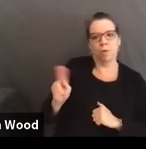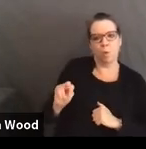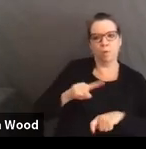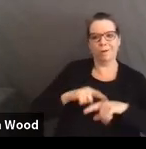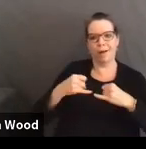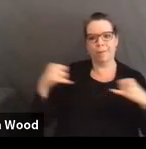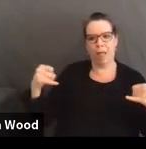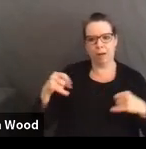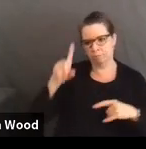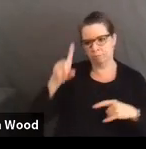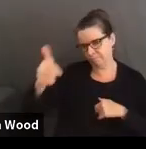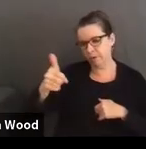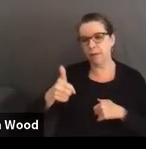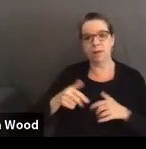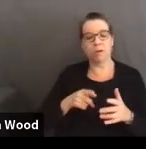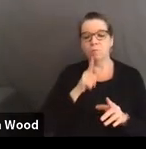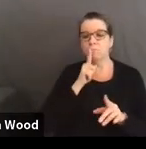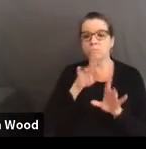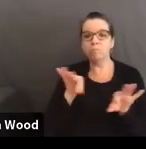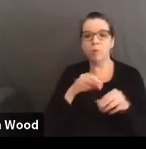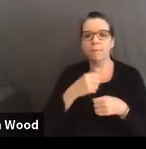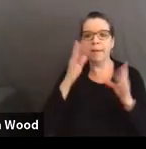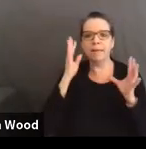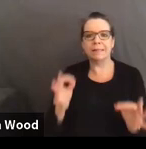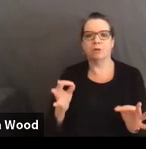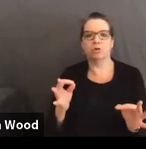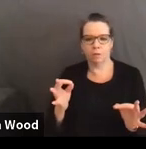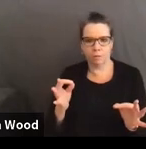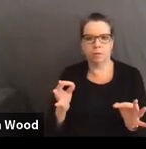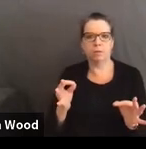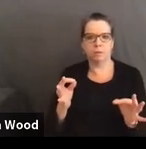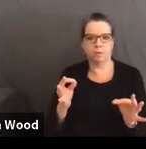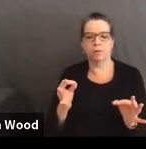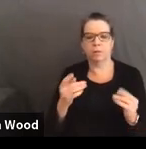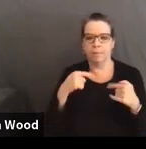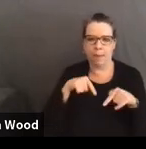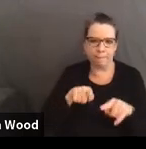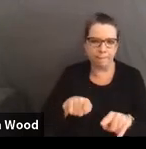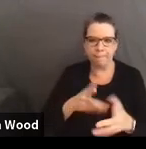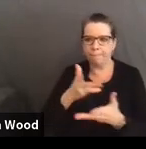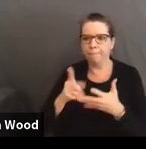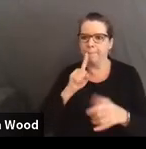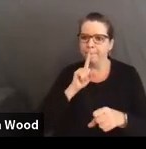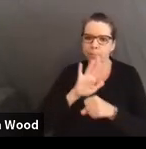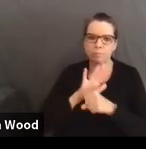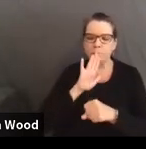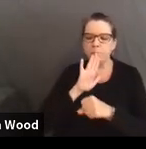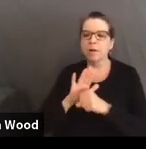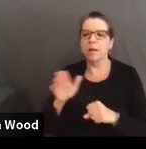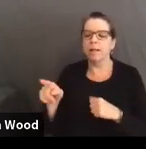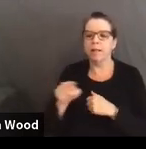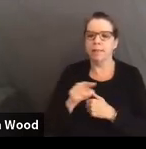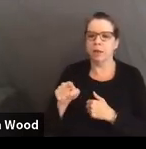timeline. It's a matter of making decisions about allotment and ensuring that